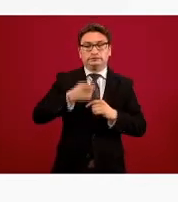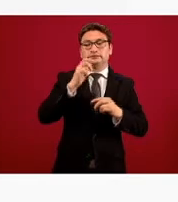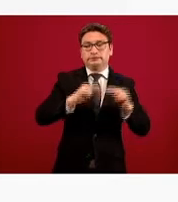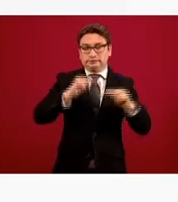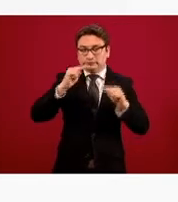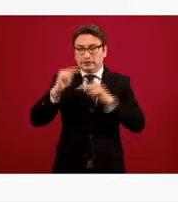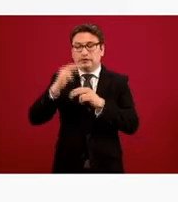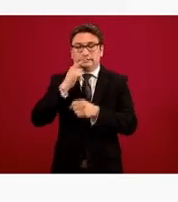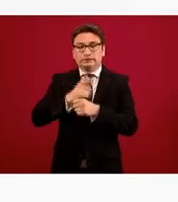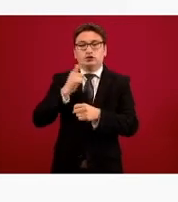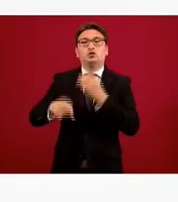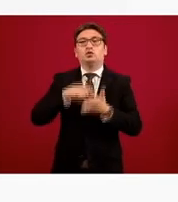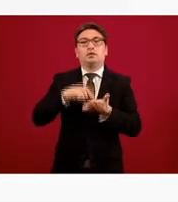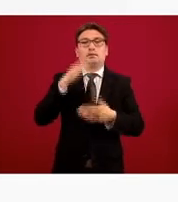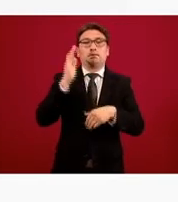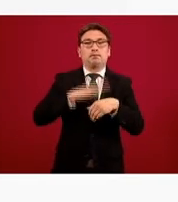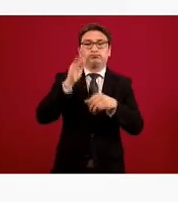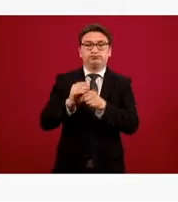of